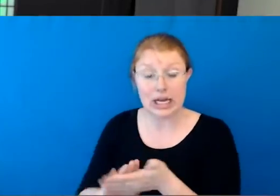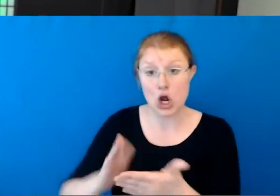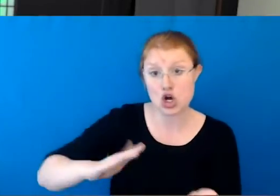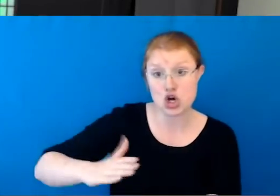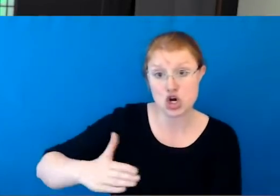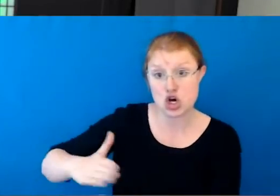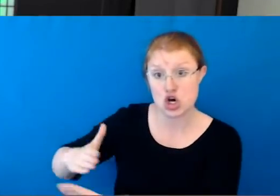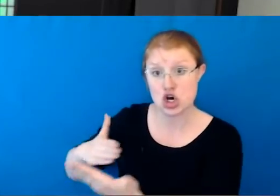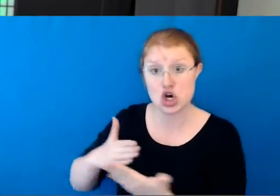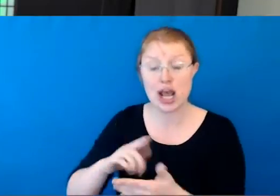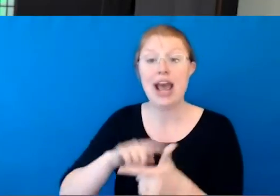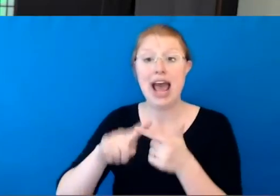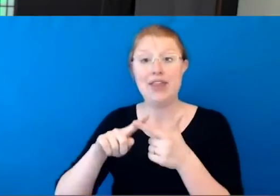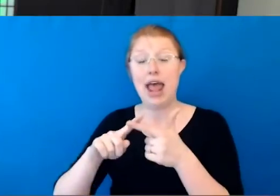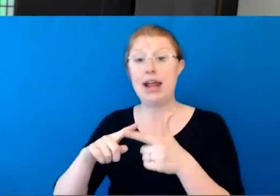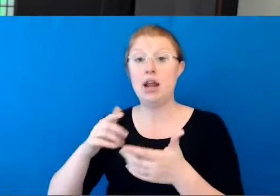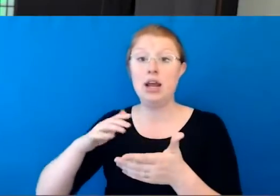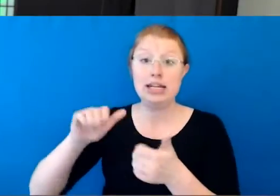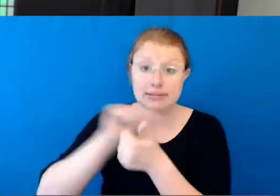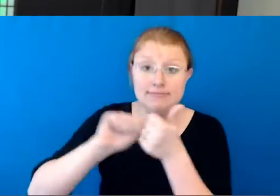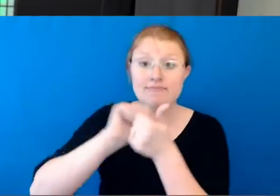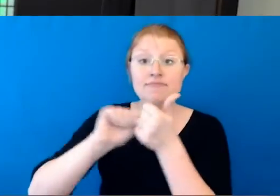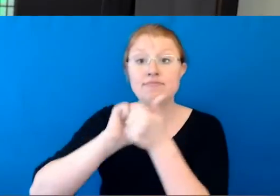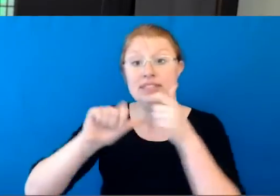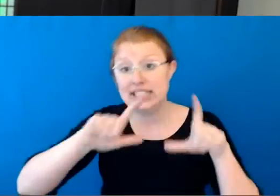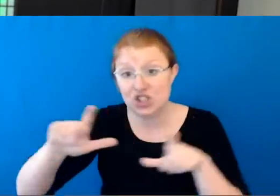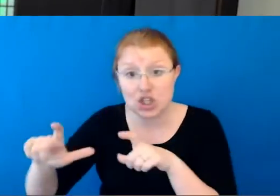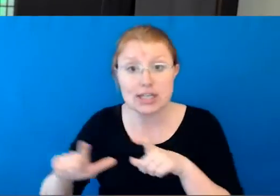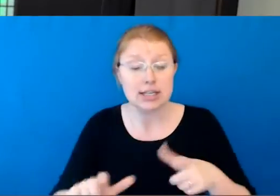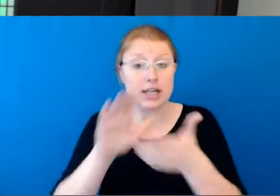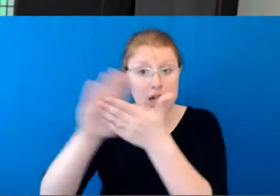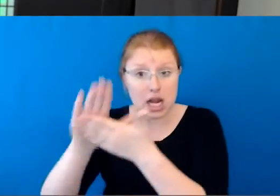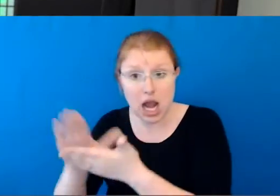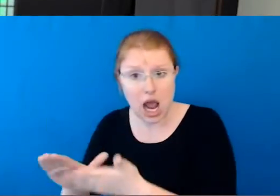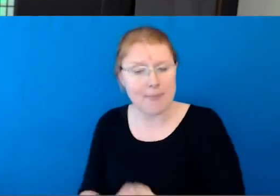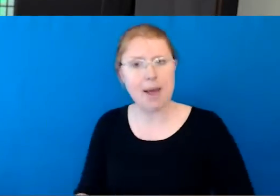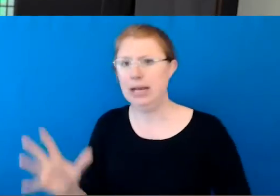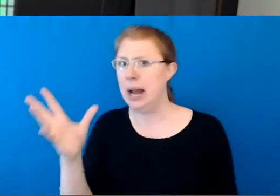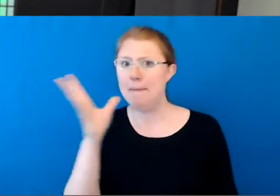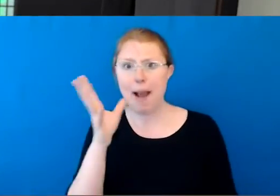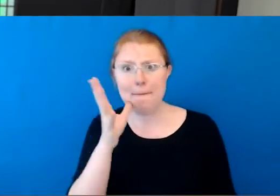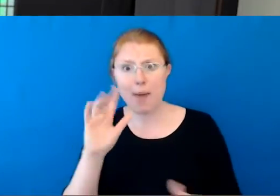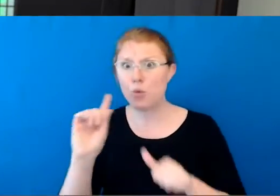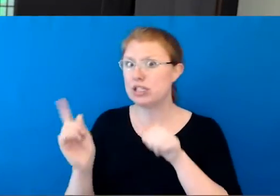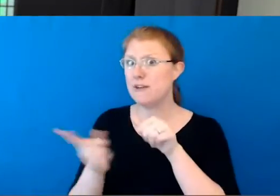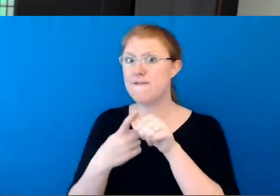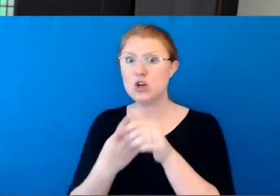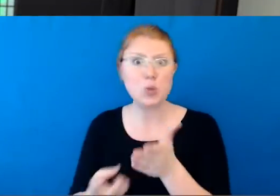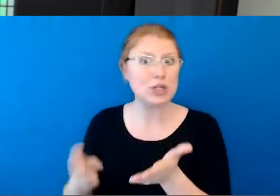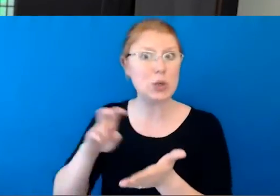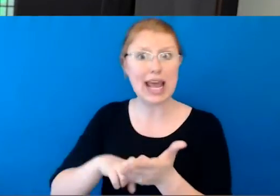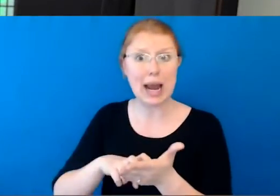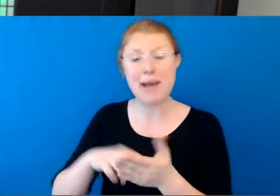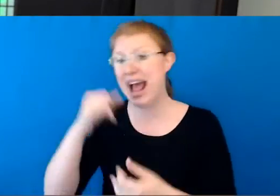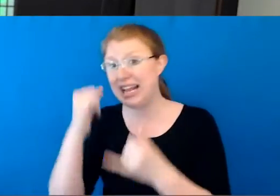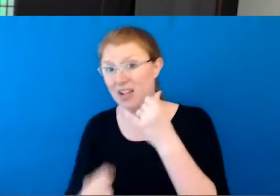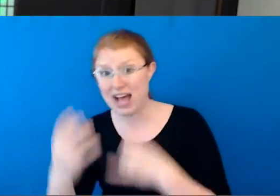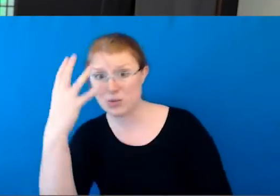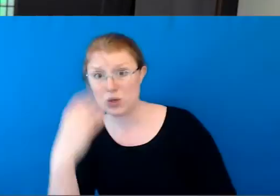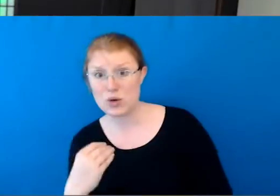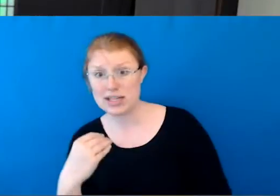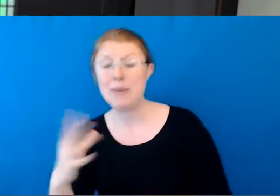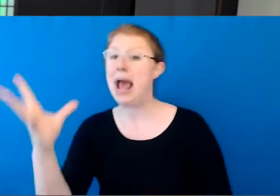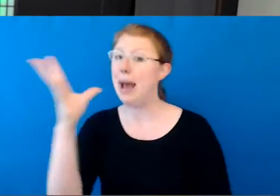go off to work. Then she'd go off to work. She worked part-time. She'd come back later in the day when I got out of school, or the other kids got out of school as